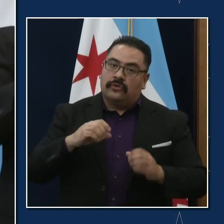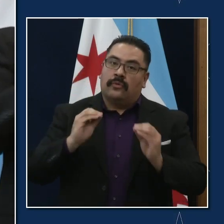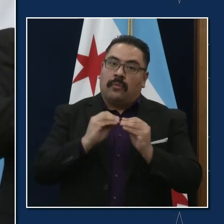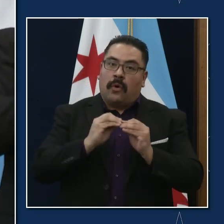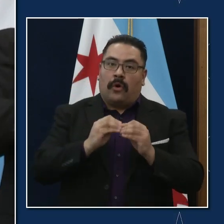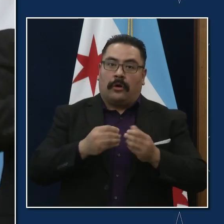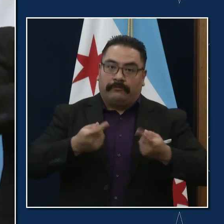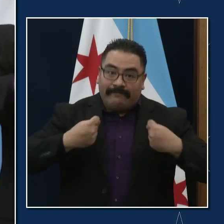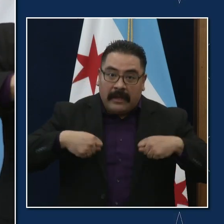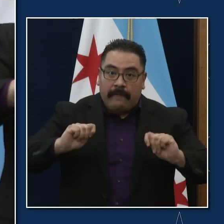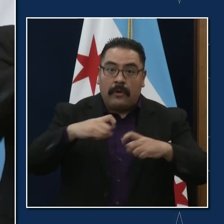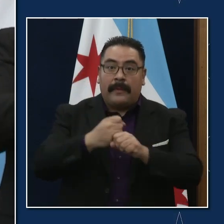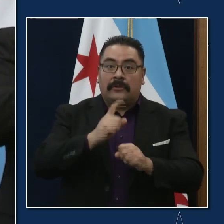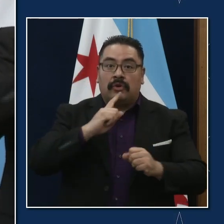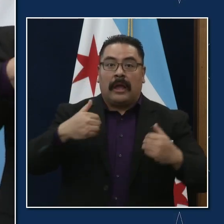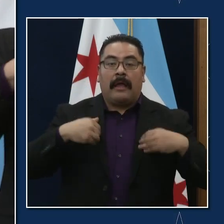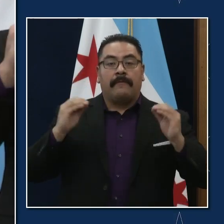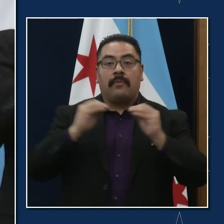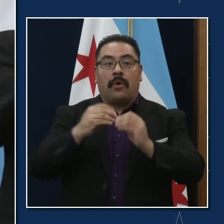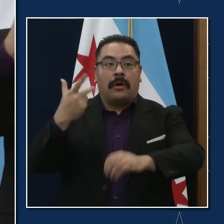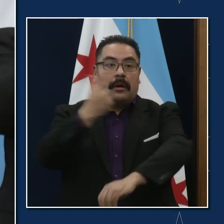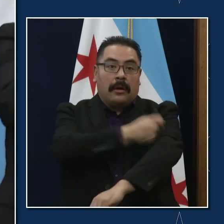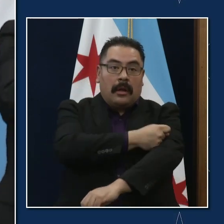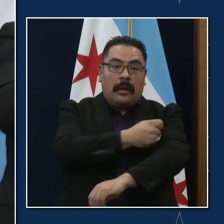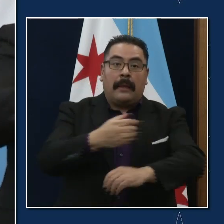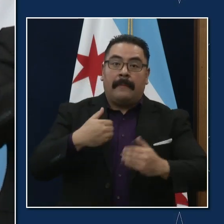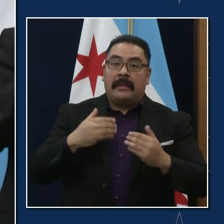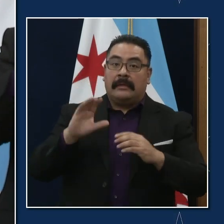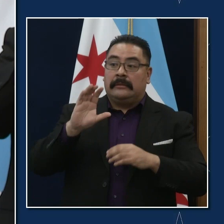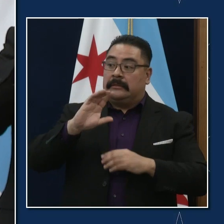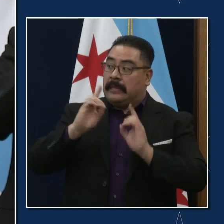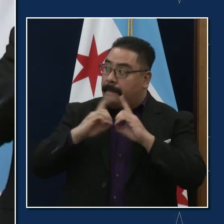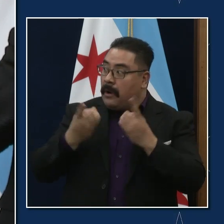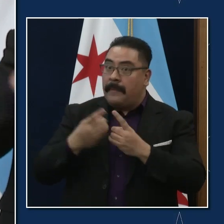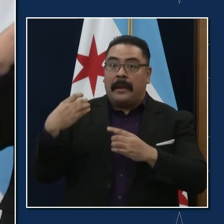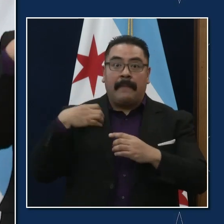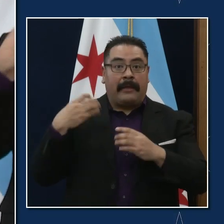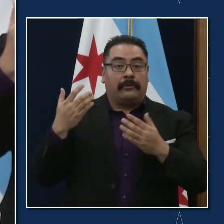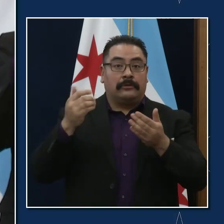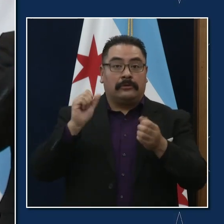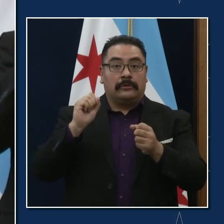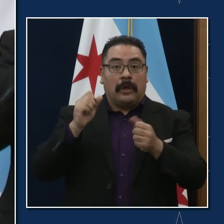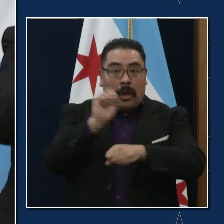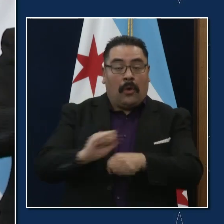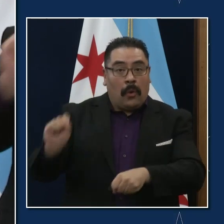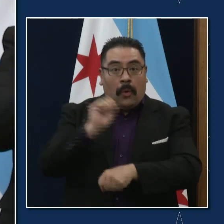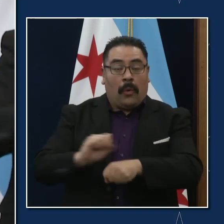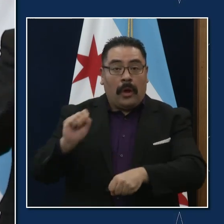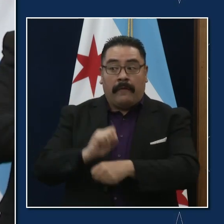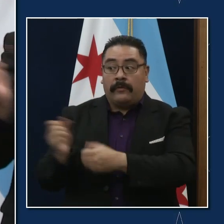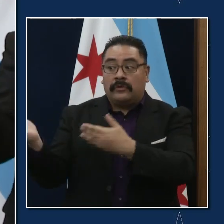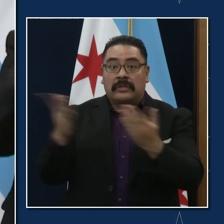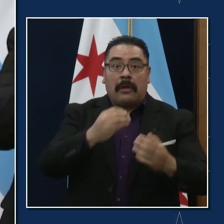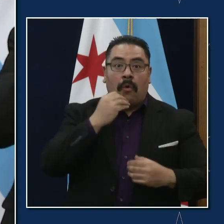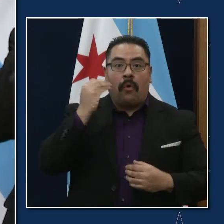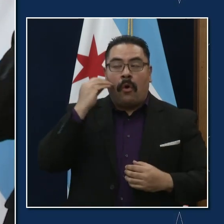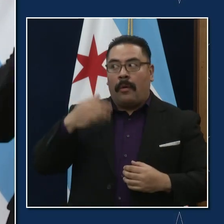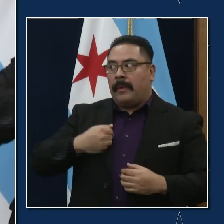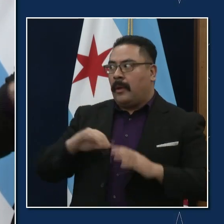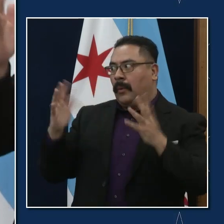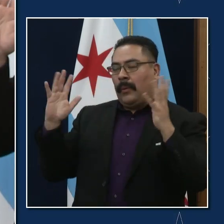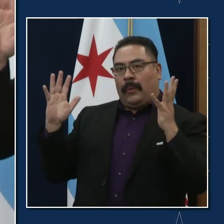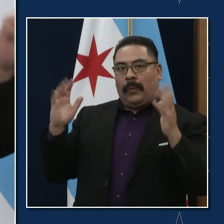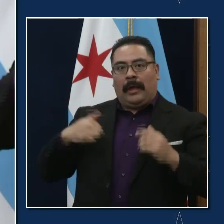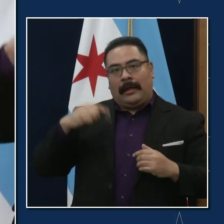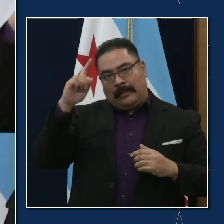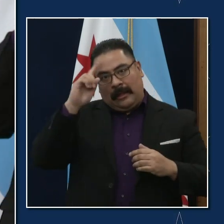to make sure we get more vaccinated. And I applaud the department and the mayor's efforts to get vaccines at home to everyone. I believe this would